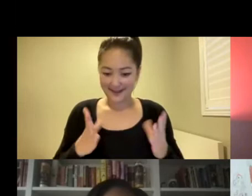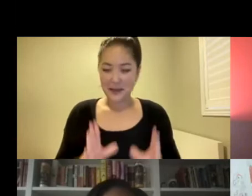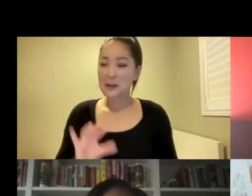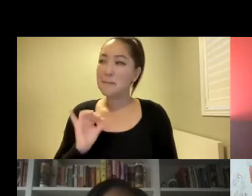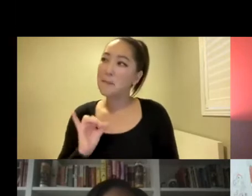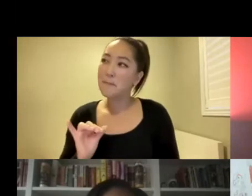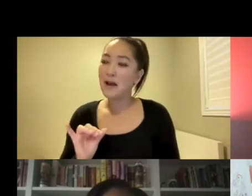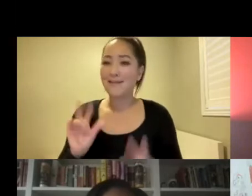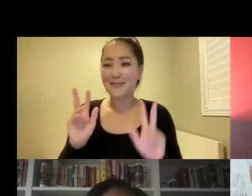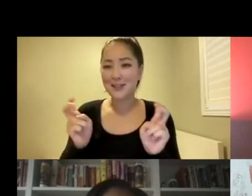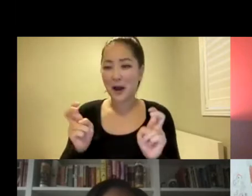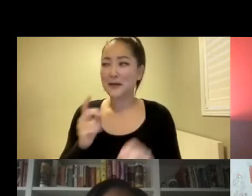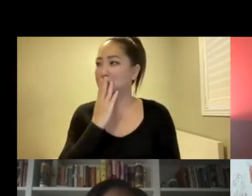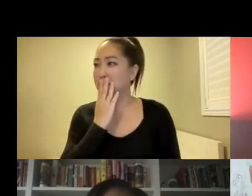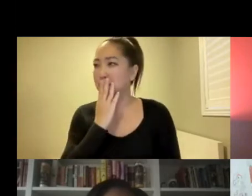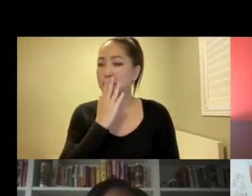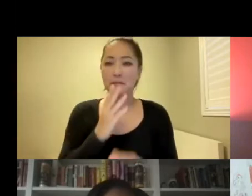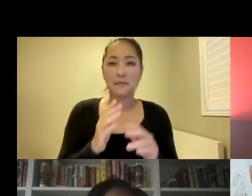into